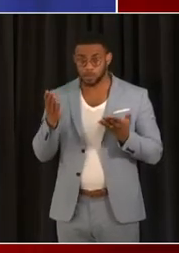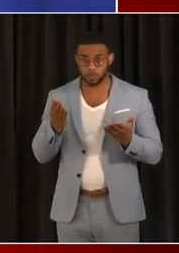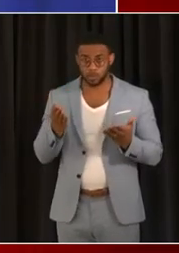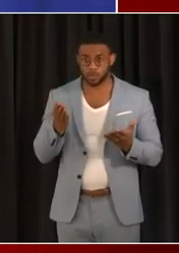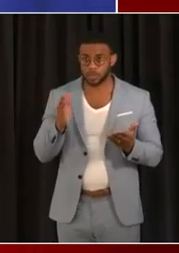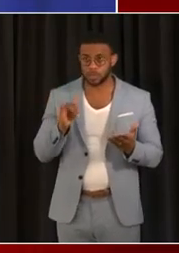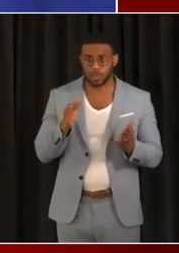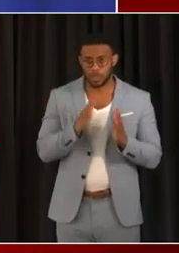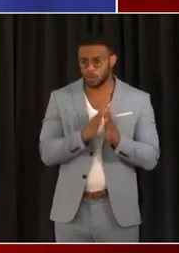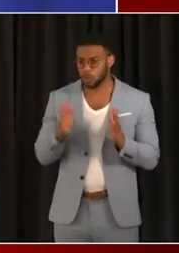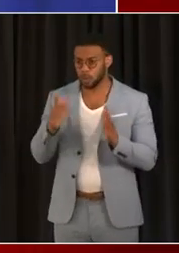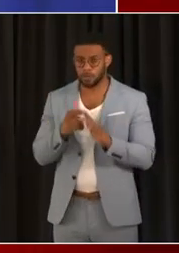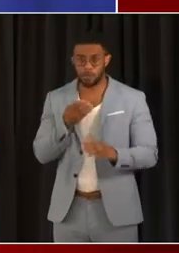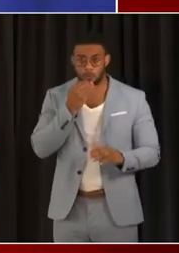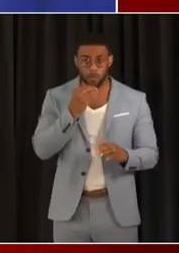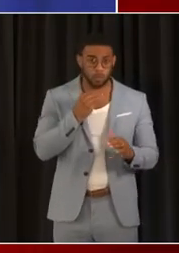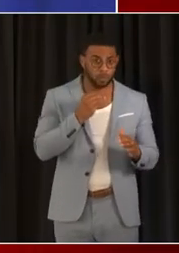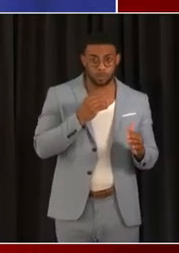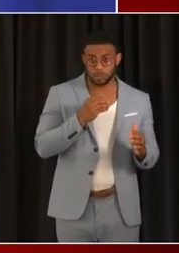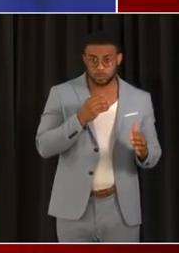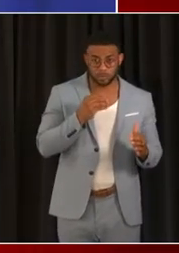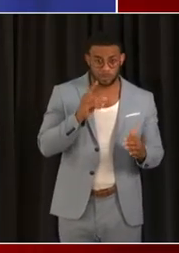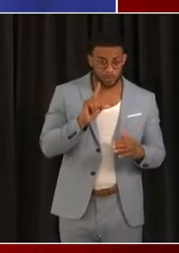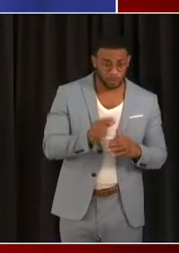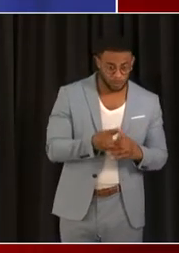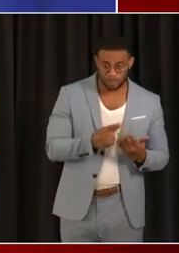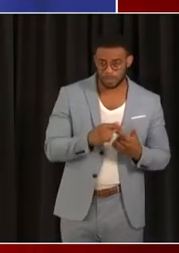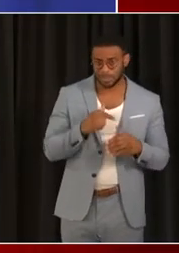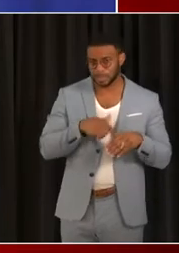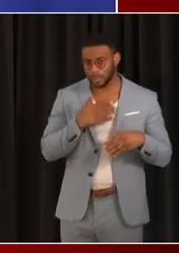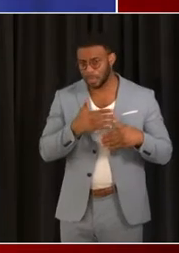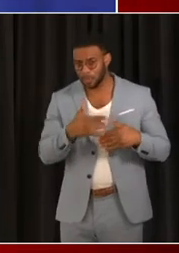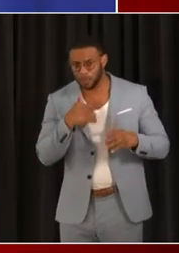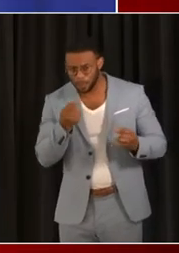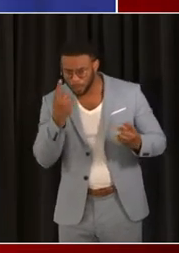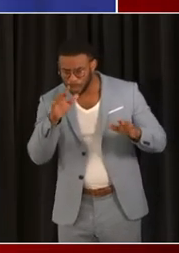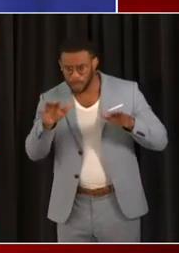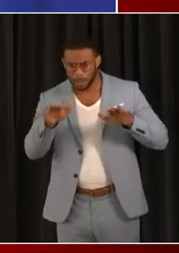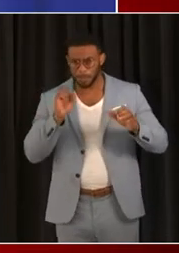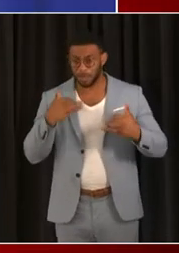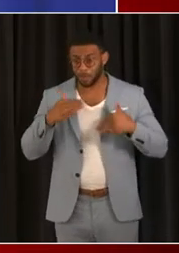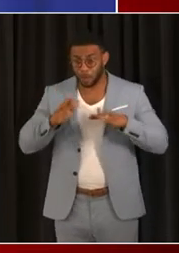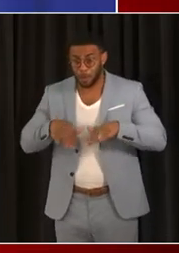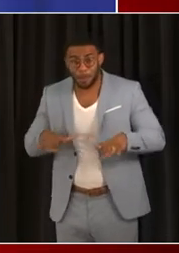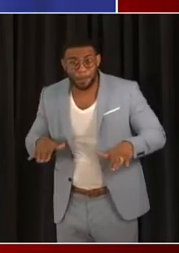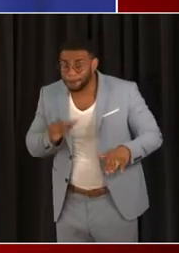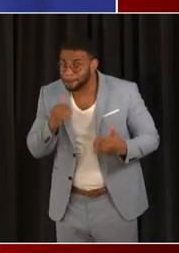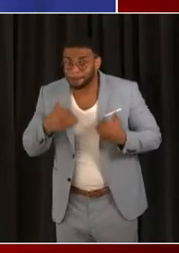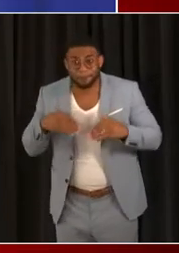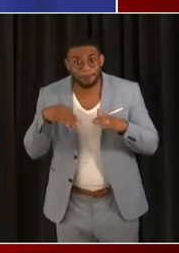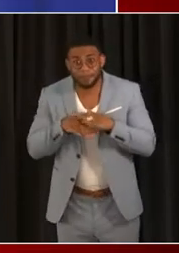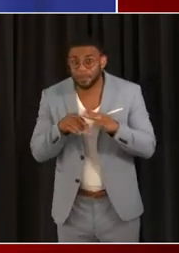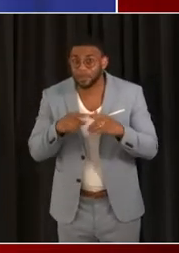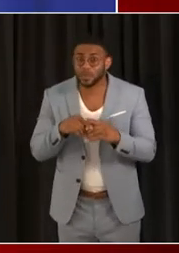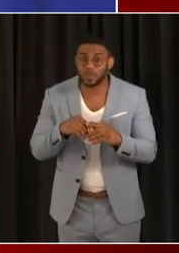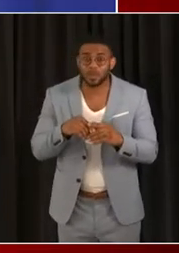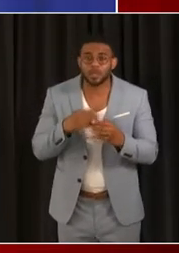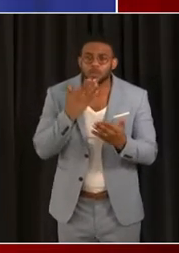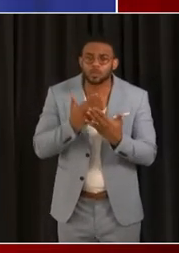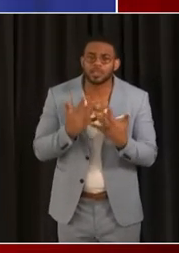emergency services that ranged from food insecurity. Certainly, as time went on, we were able to understand that many of our children did not have access